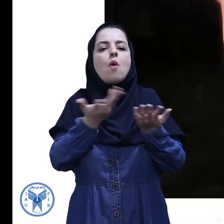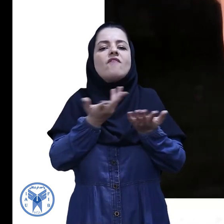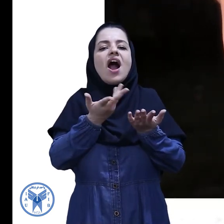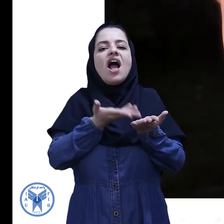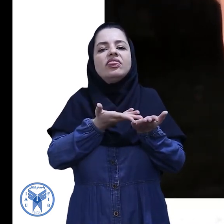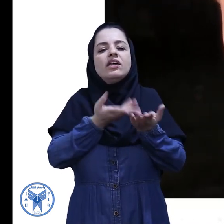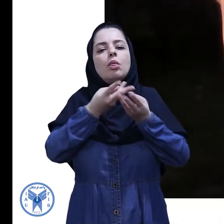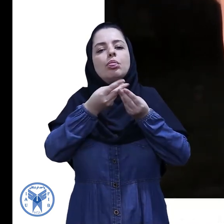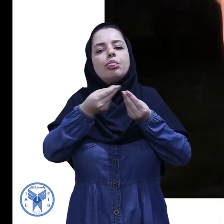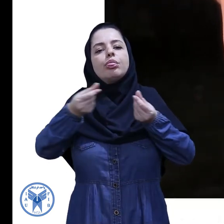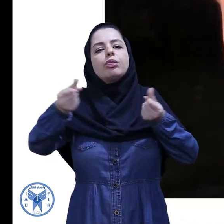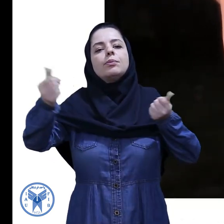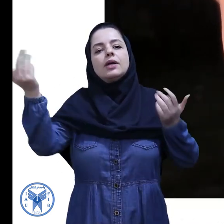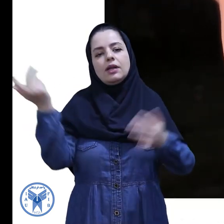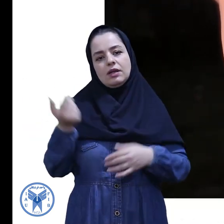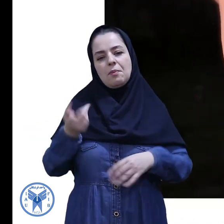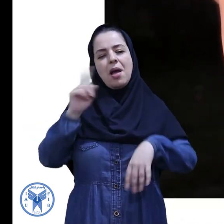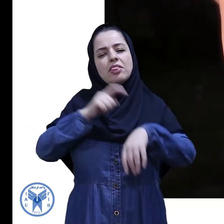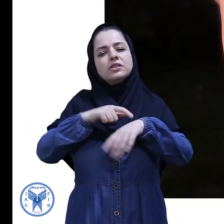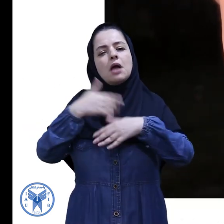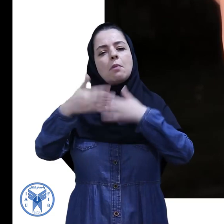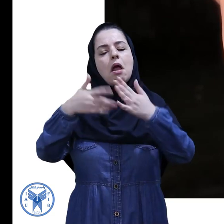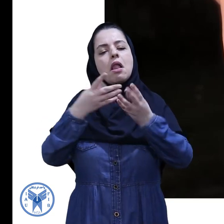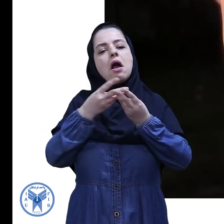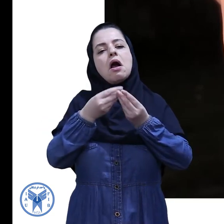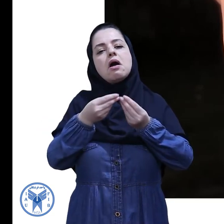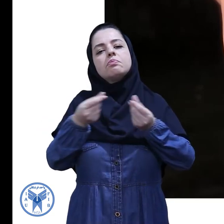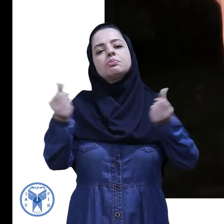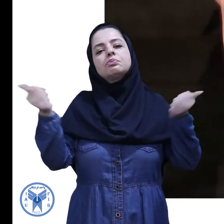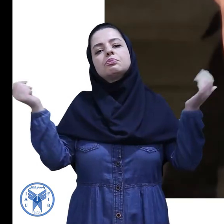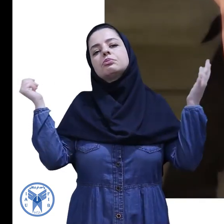fleeting. They disappeared after a certain amount of time.